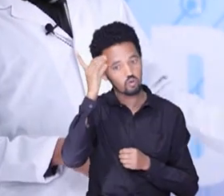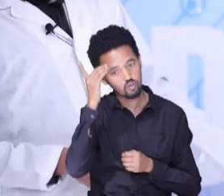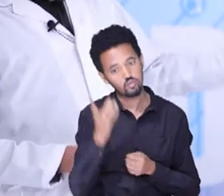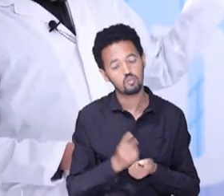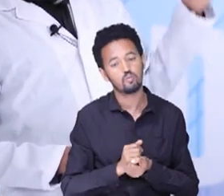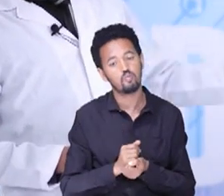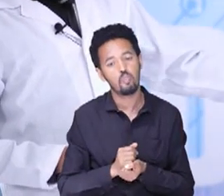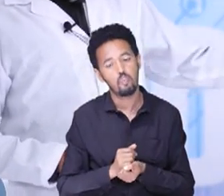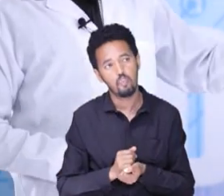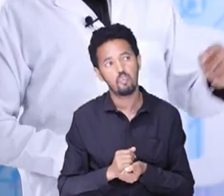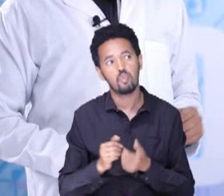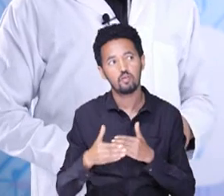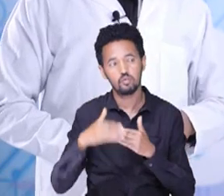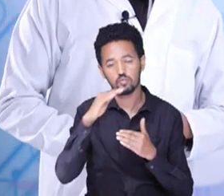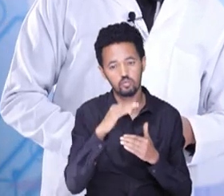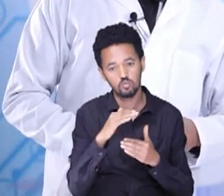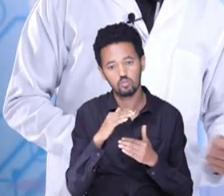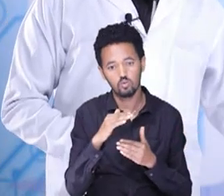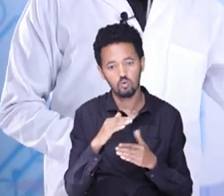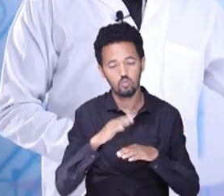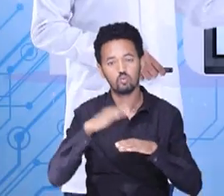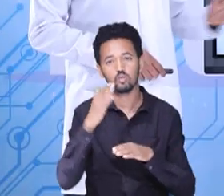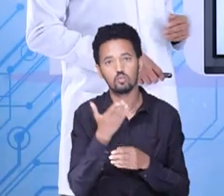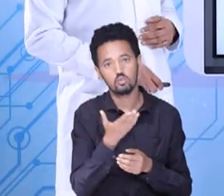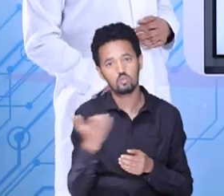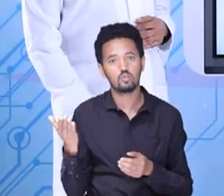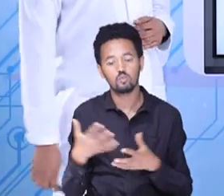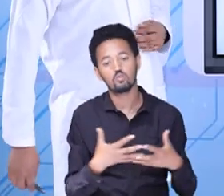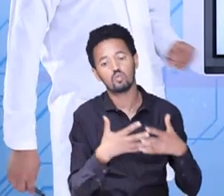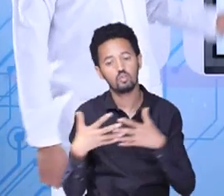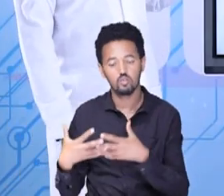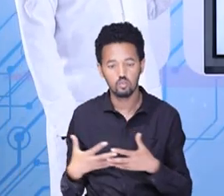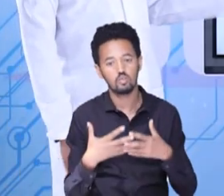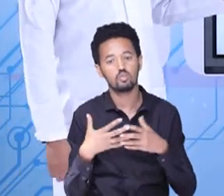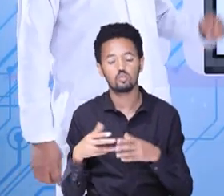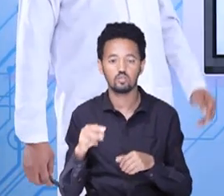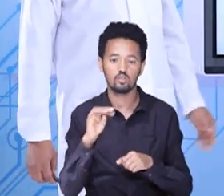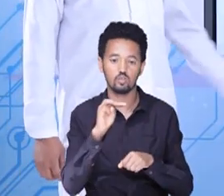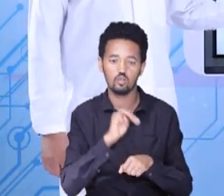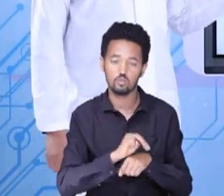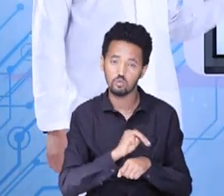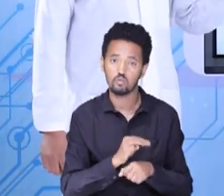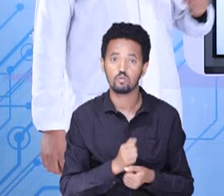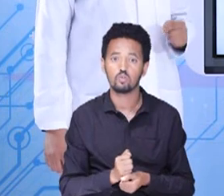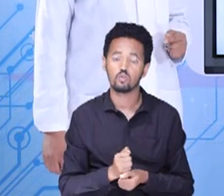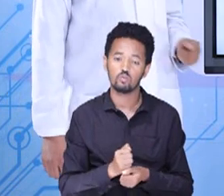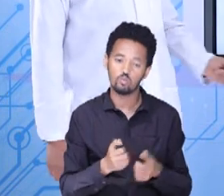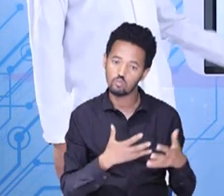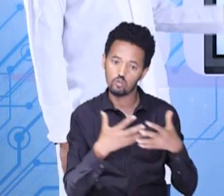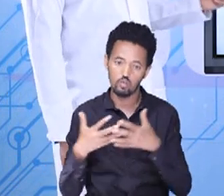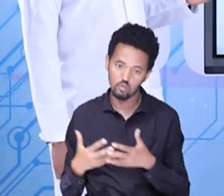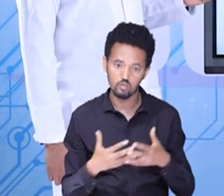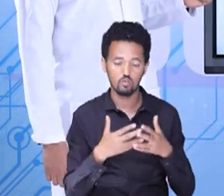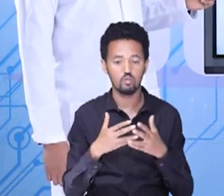emperor showed willingness to provide troops on the United Nations organization. North Korea was to unite South